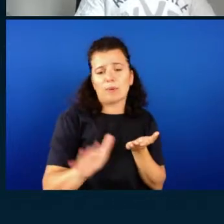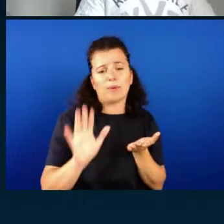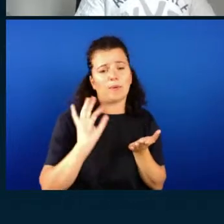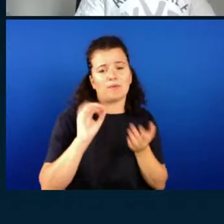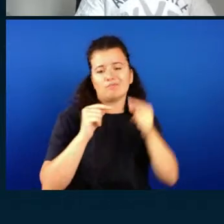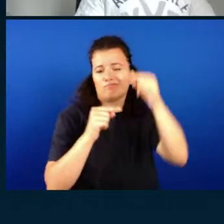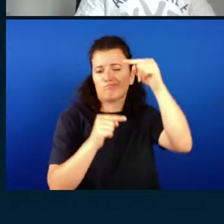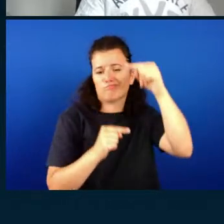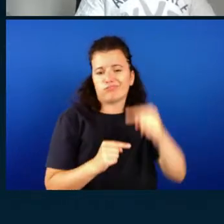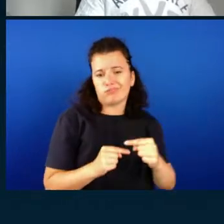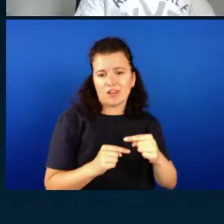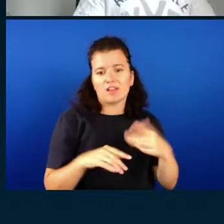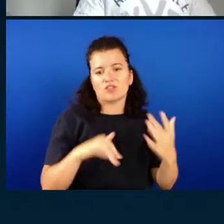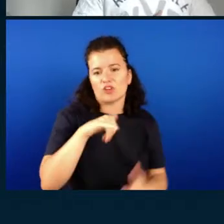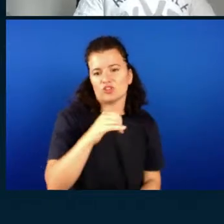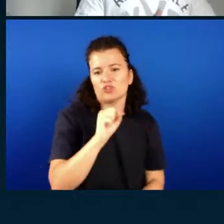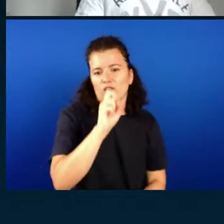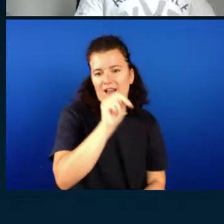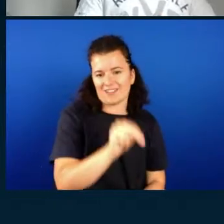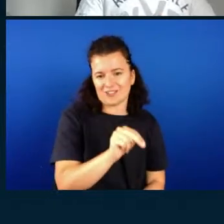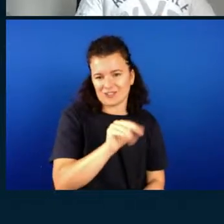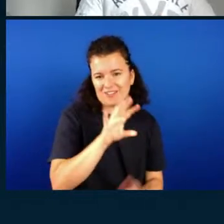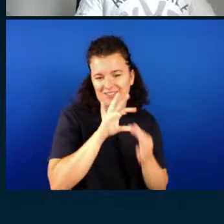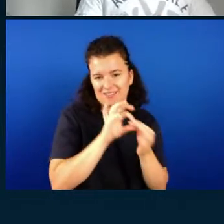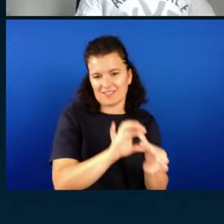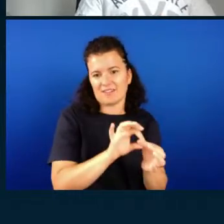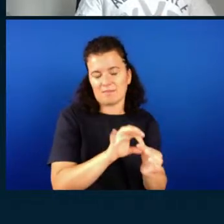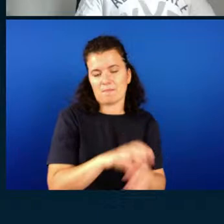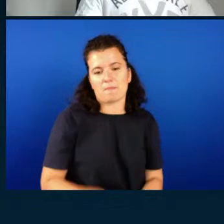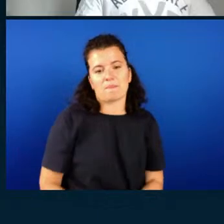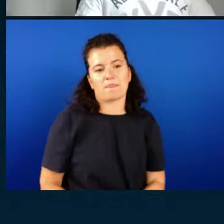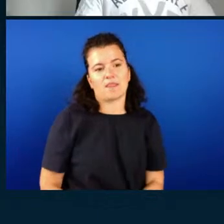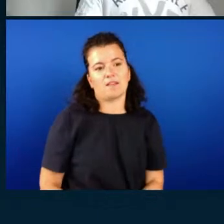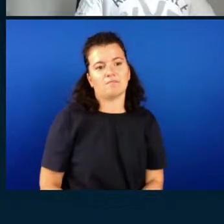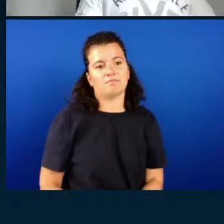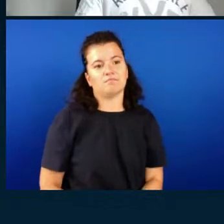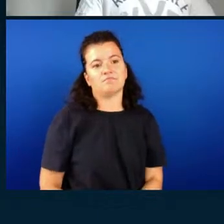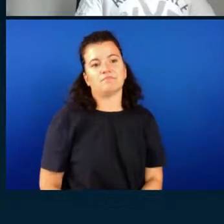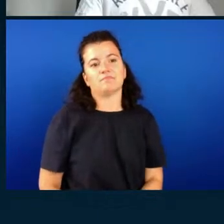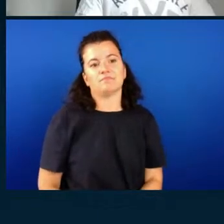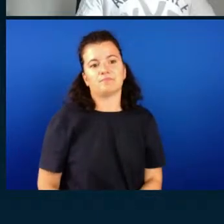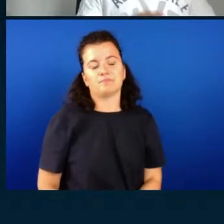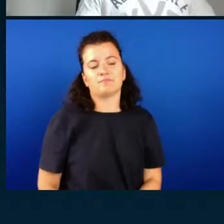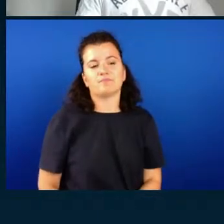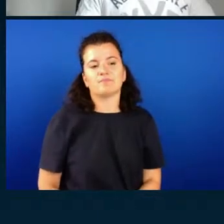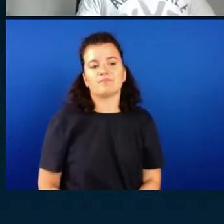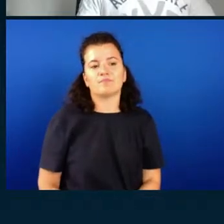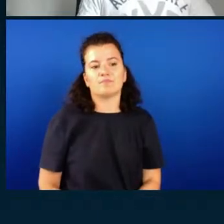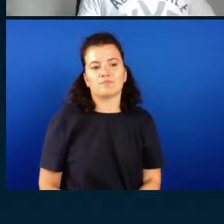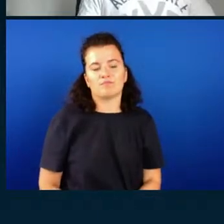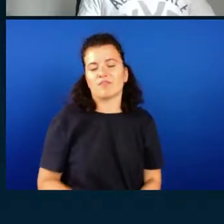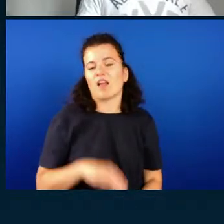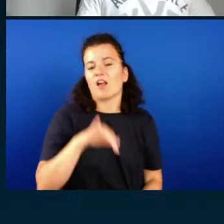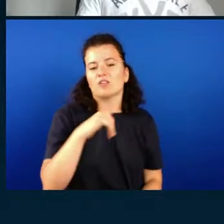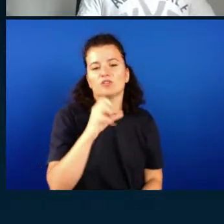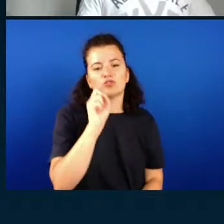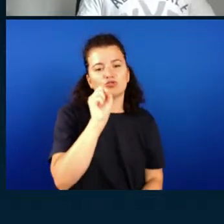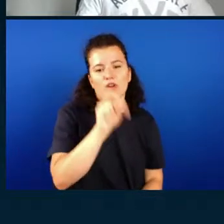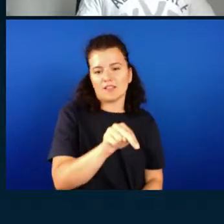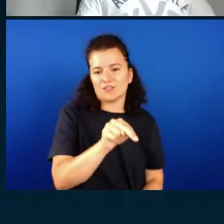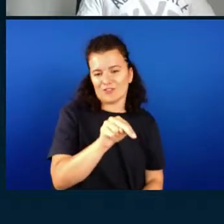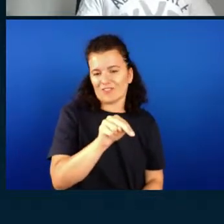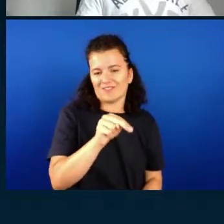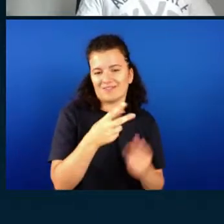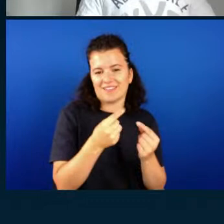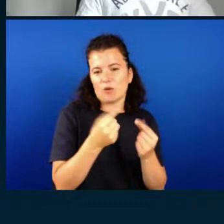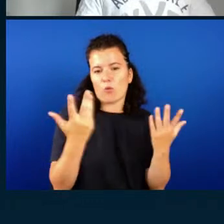it's a task.json, which says a task.json is nothing more than a input file, which would